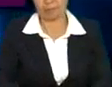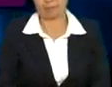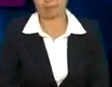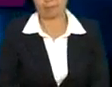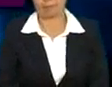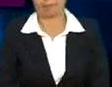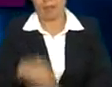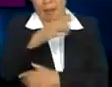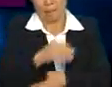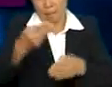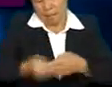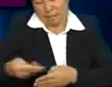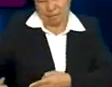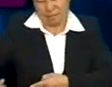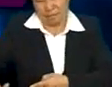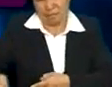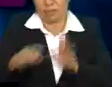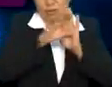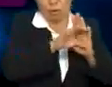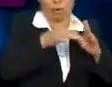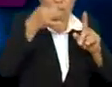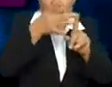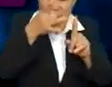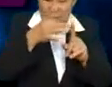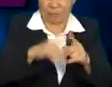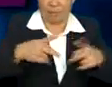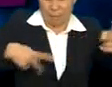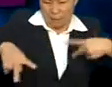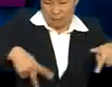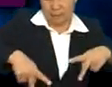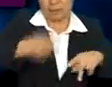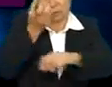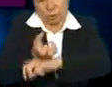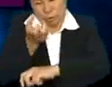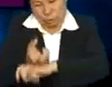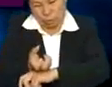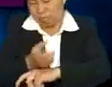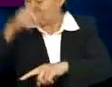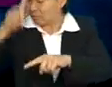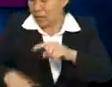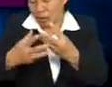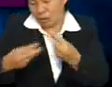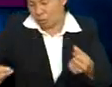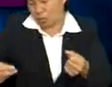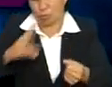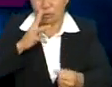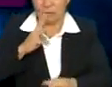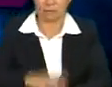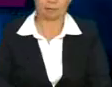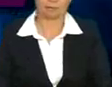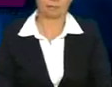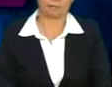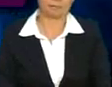materials. And materials such as metal, plastic, and stone cannot